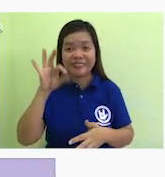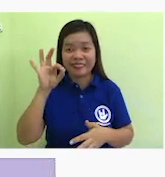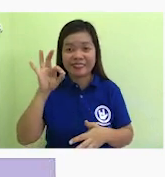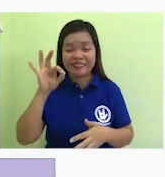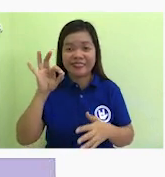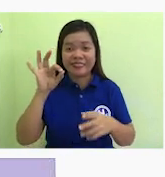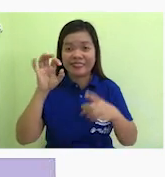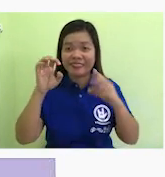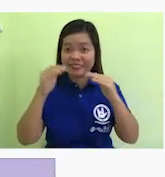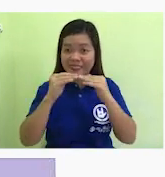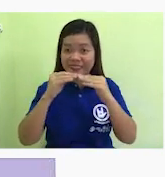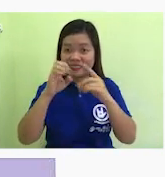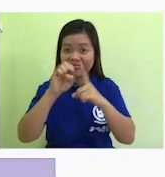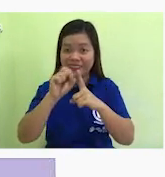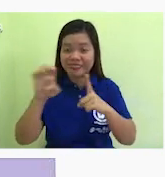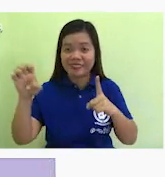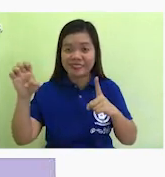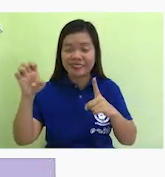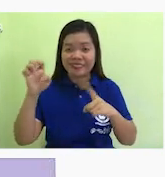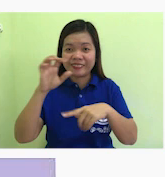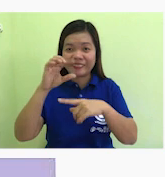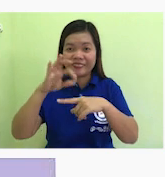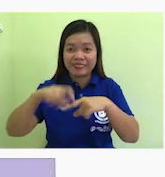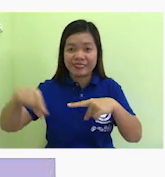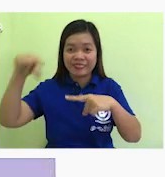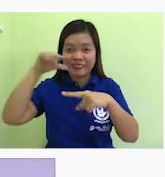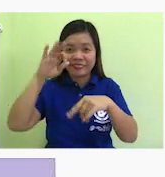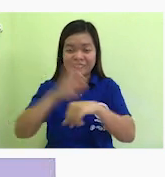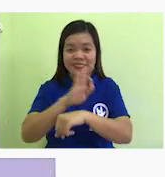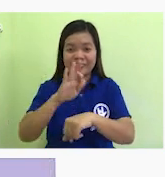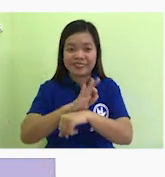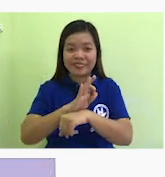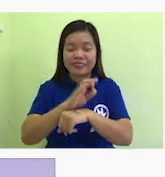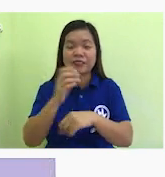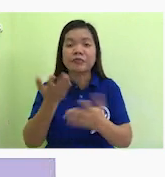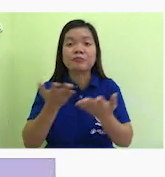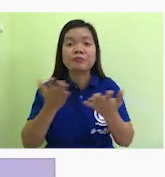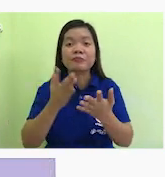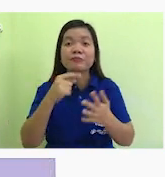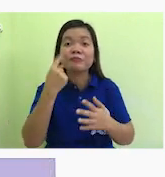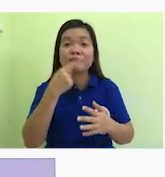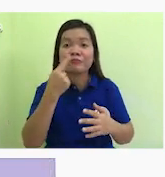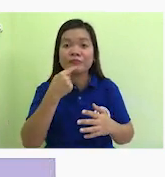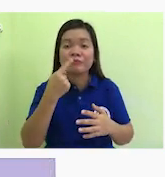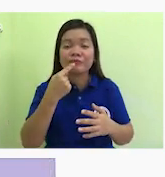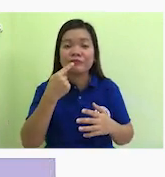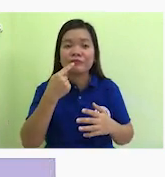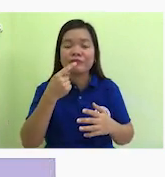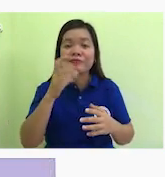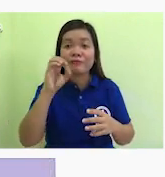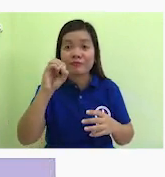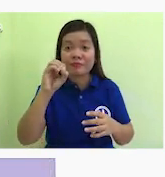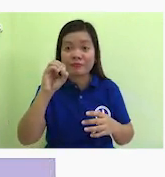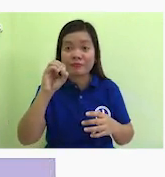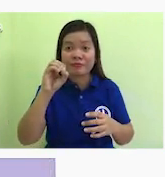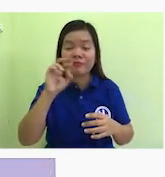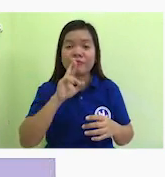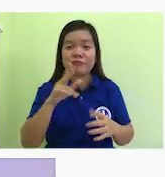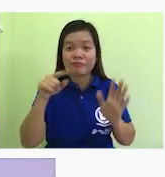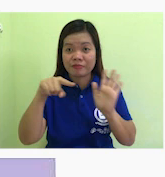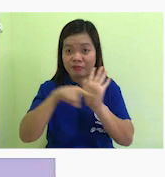Find the equation of a quadratic function whose zeros are negative 1 and